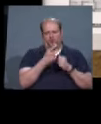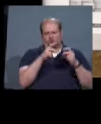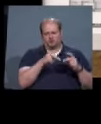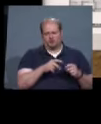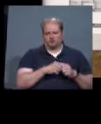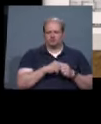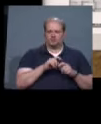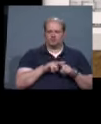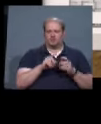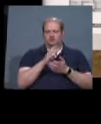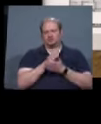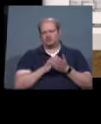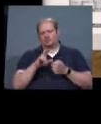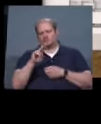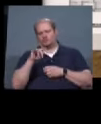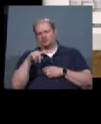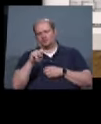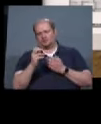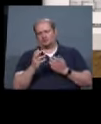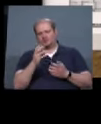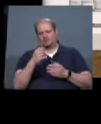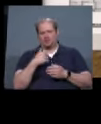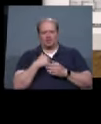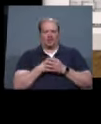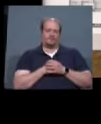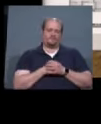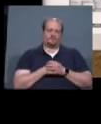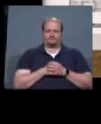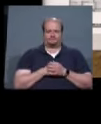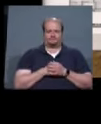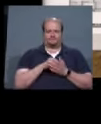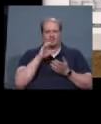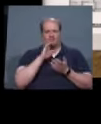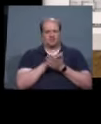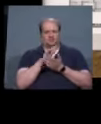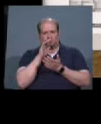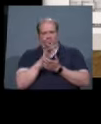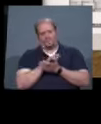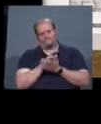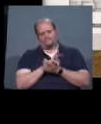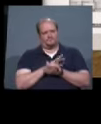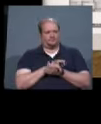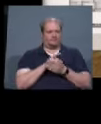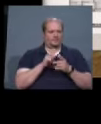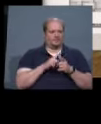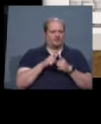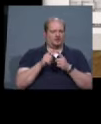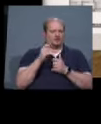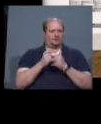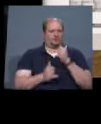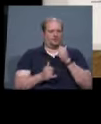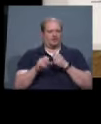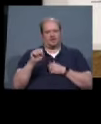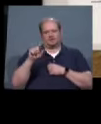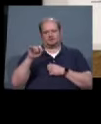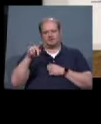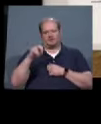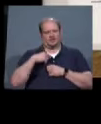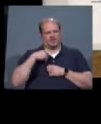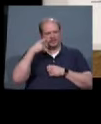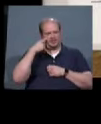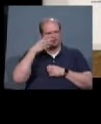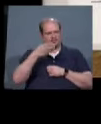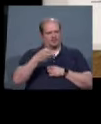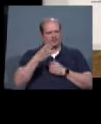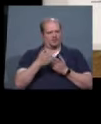resident, but some units might be occupied by husband and wife. And then on the last slide, I think we're